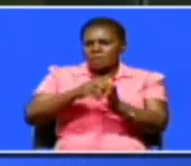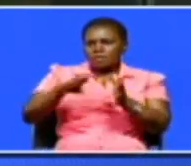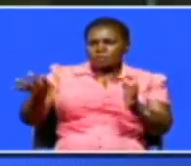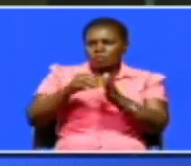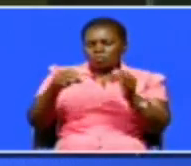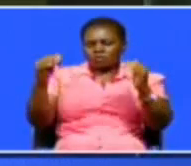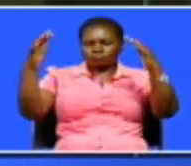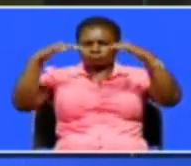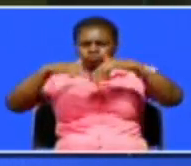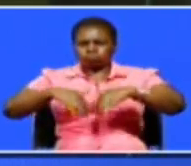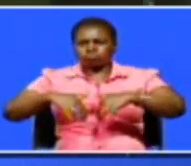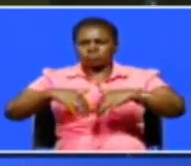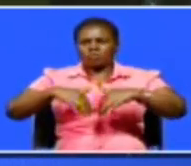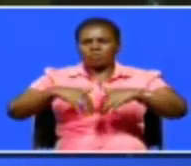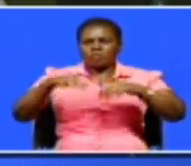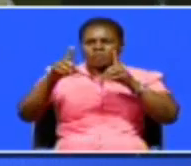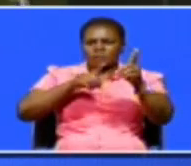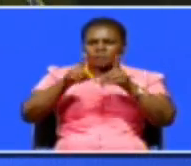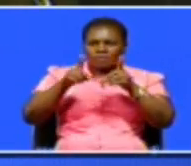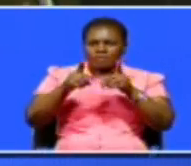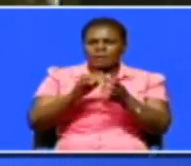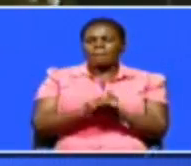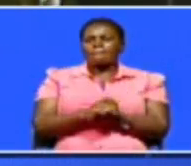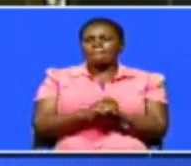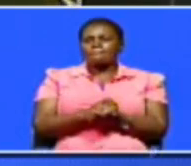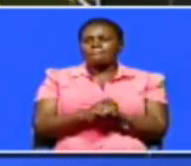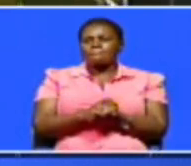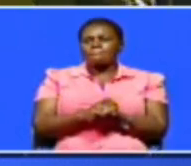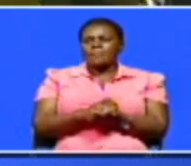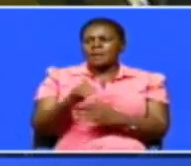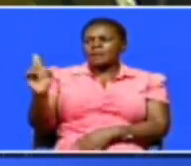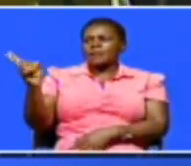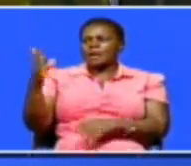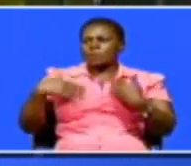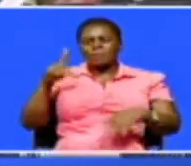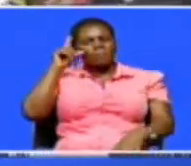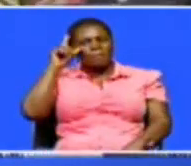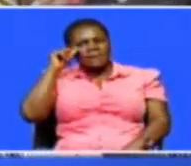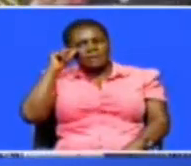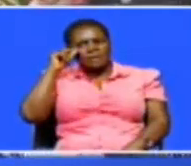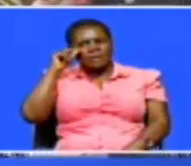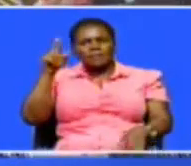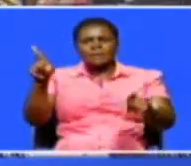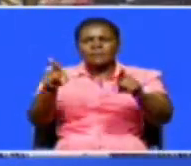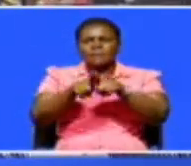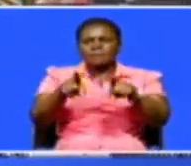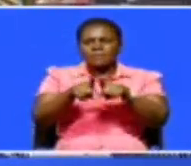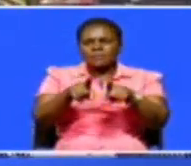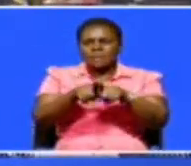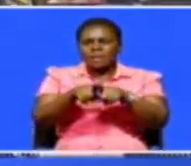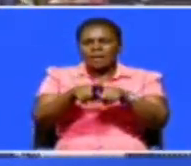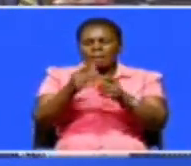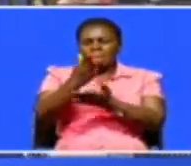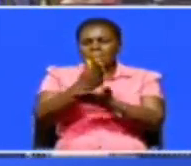social gatherings prevalent at night. Residents of Nairobi, Mombasa and Mandera have also had to cope with the